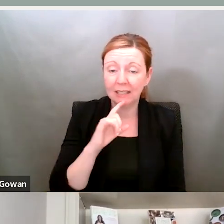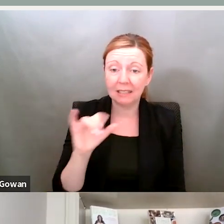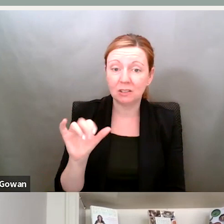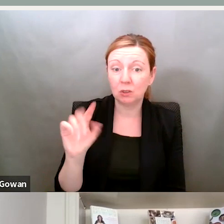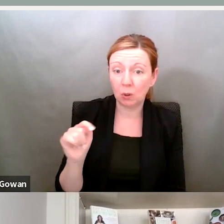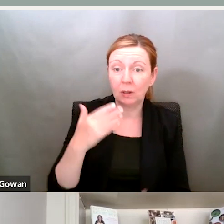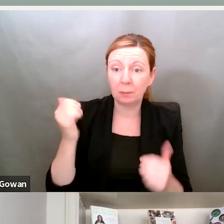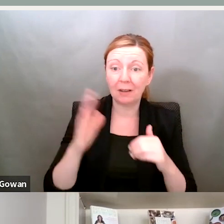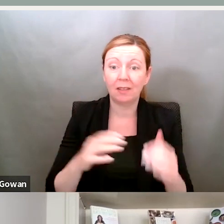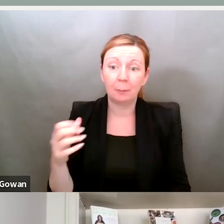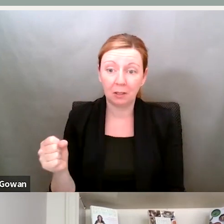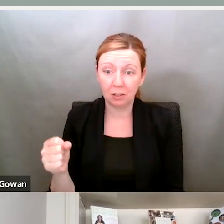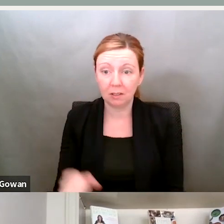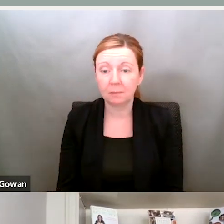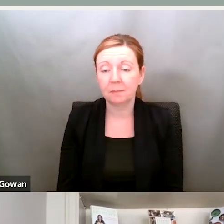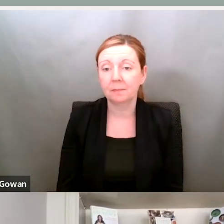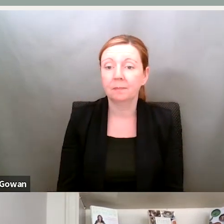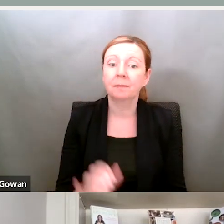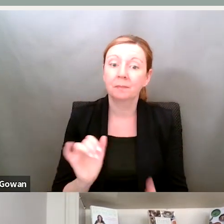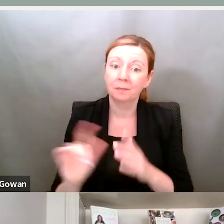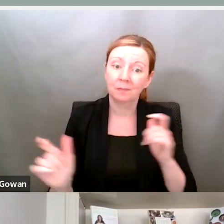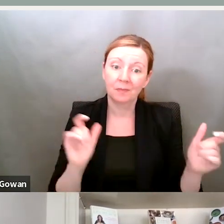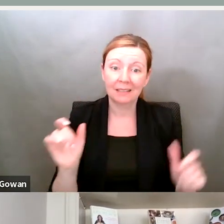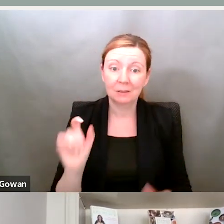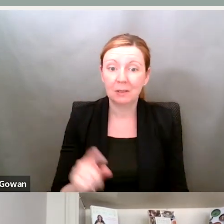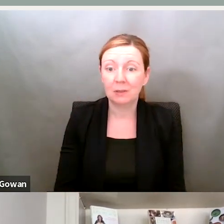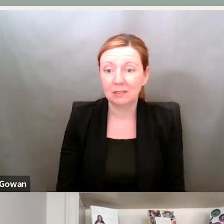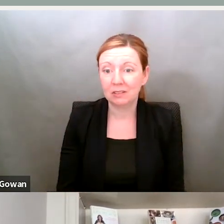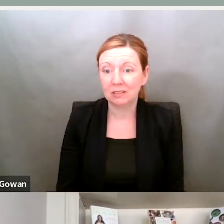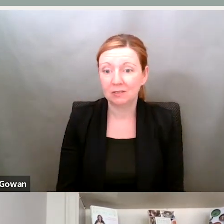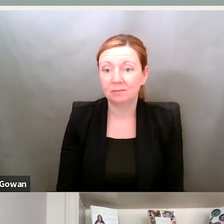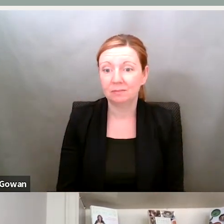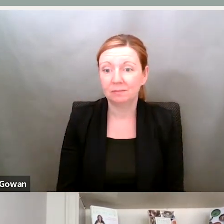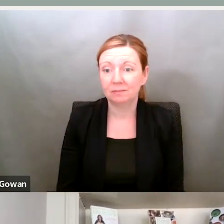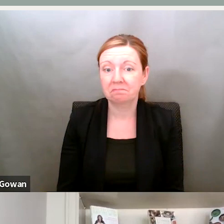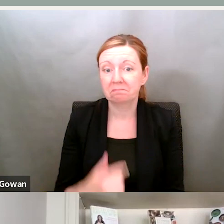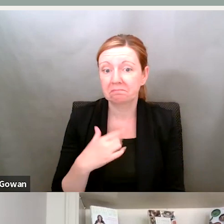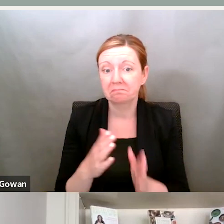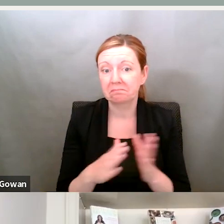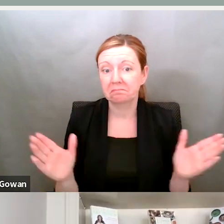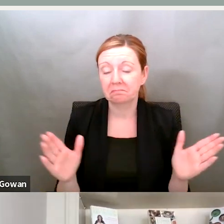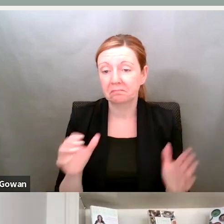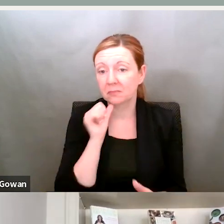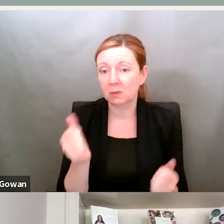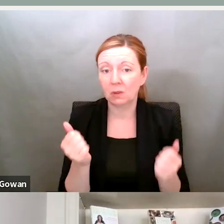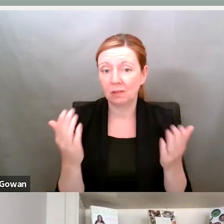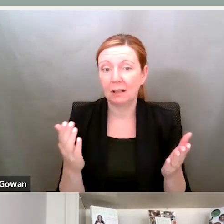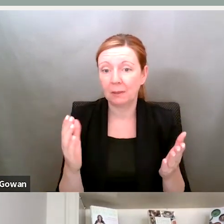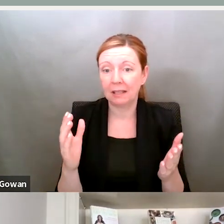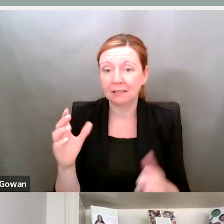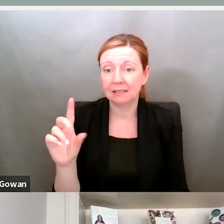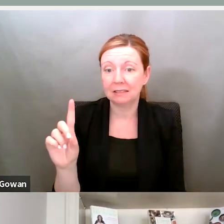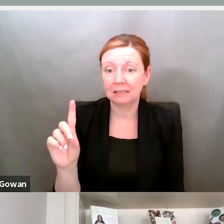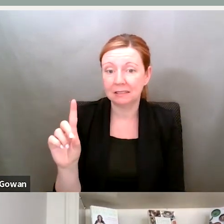milk? Ooh, that's a big question. I generally do not recommend dairy to